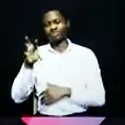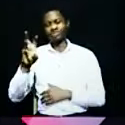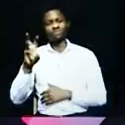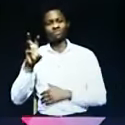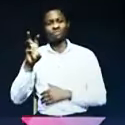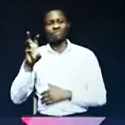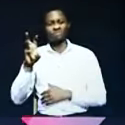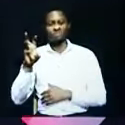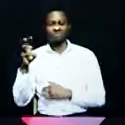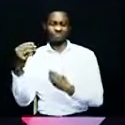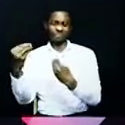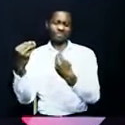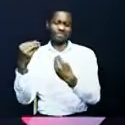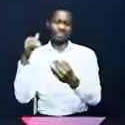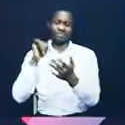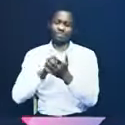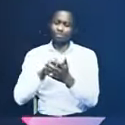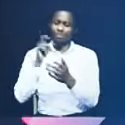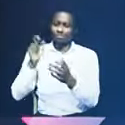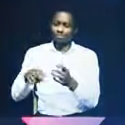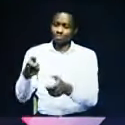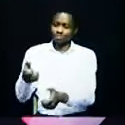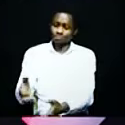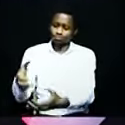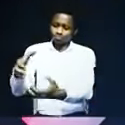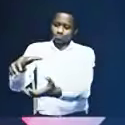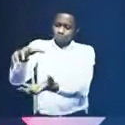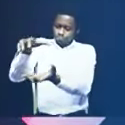teaches us to draw on the power of God